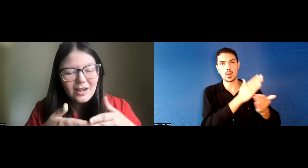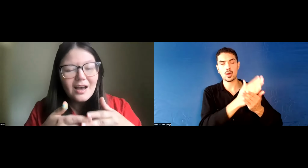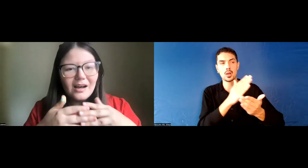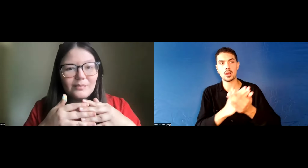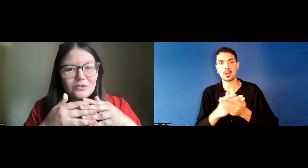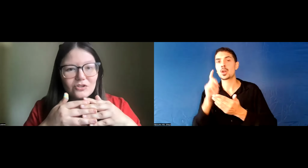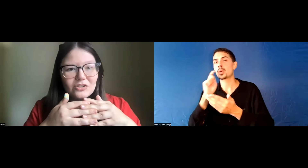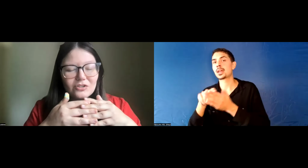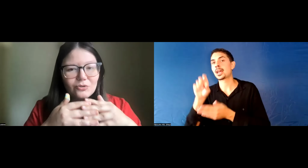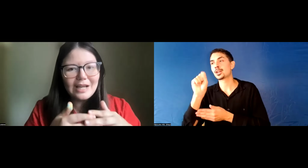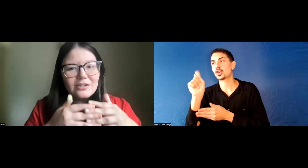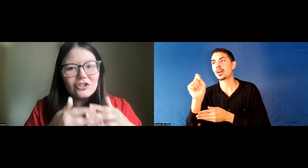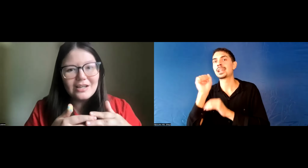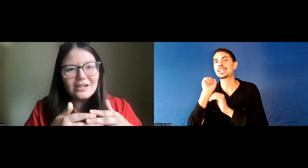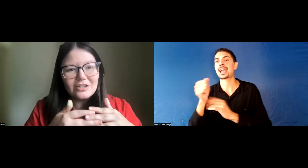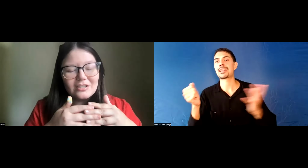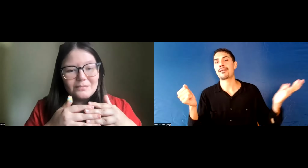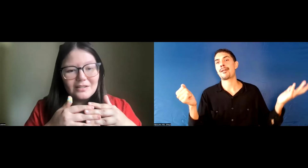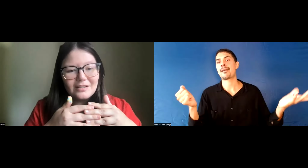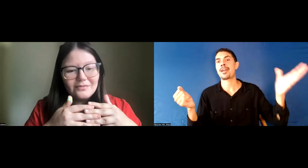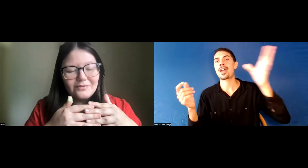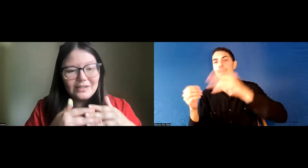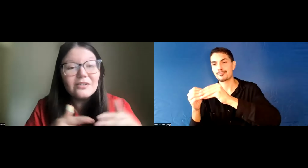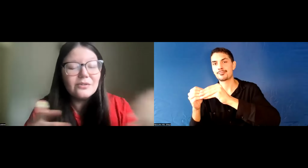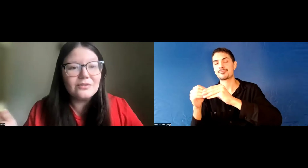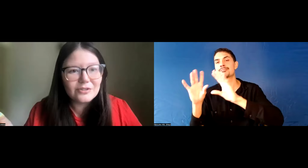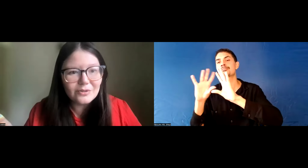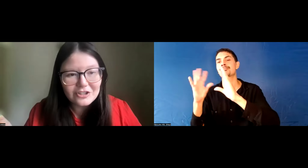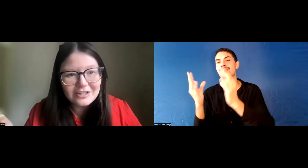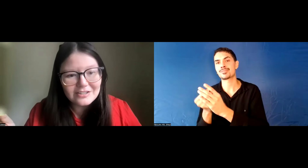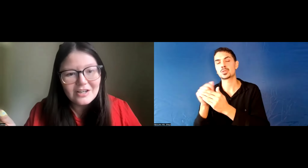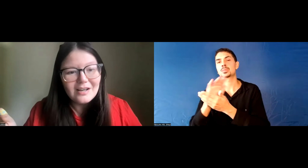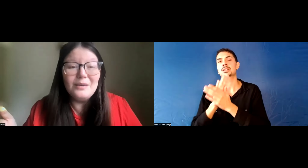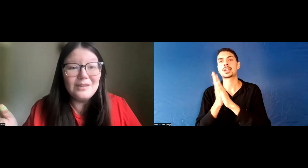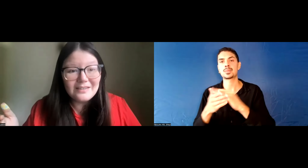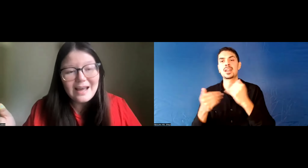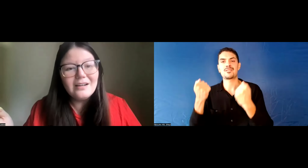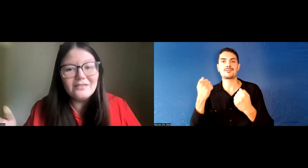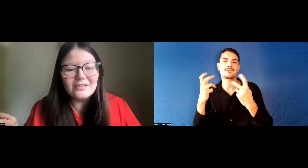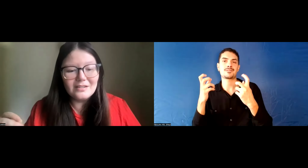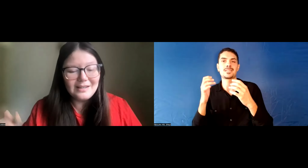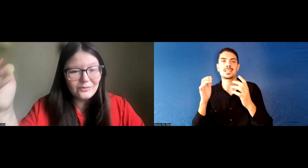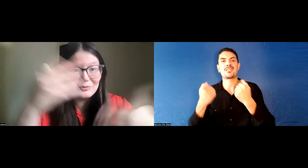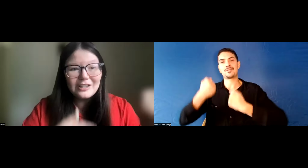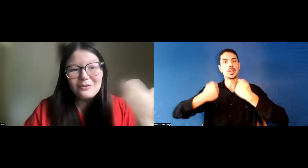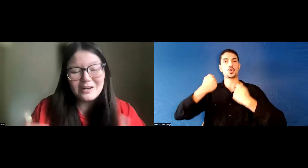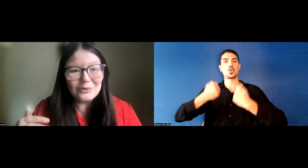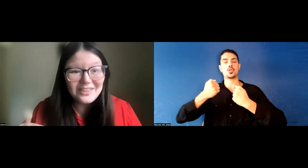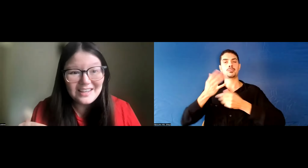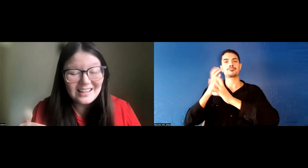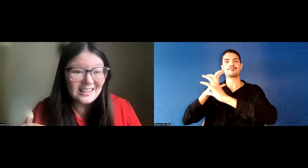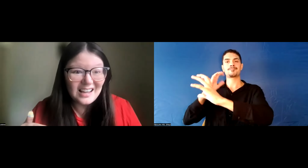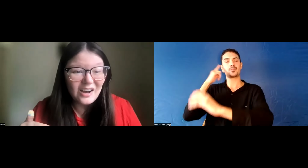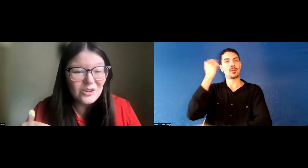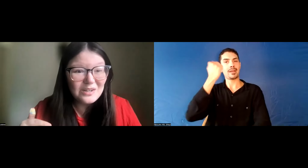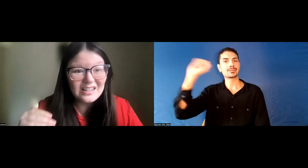together to create change and to be vehicles for social change and even activism. And if we're really wanting to